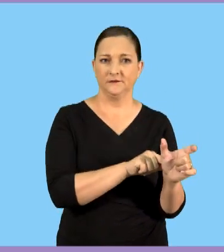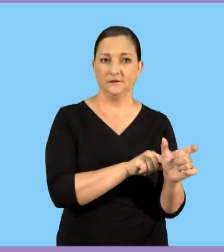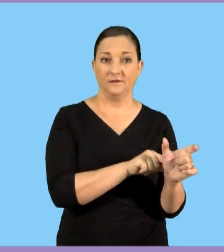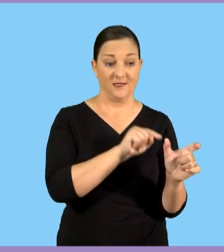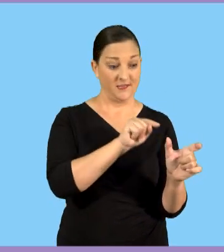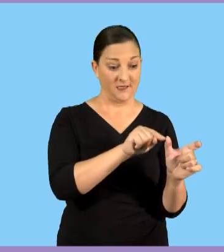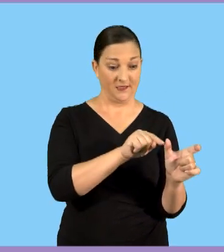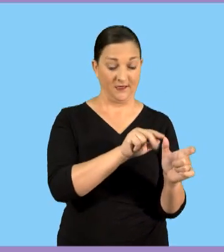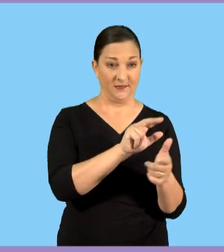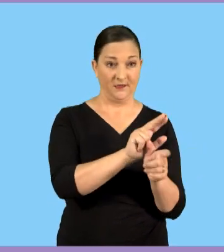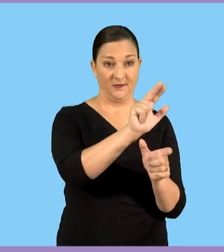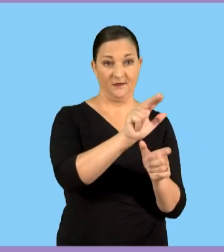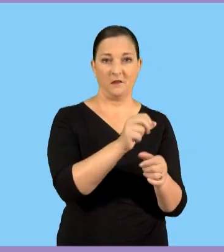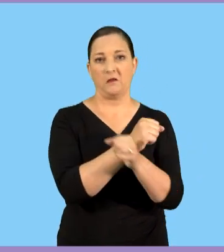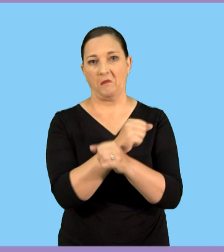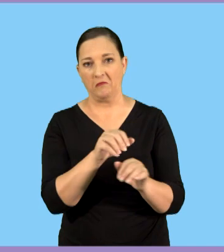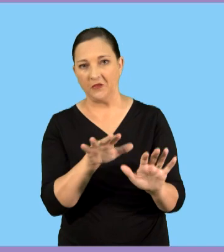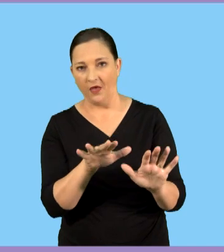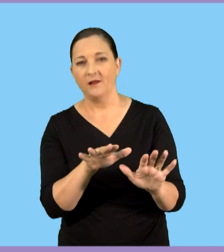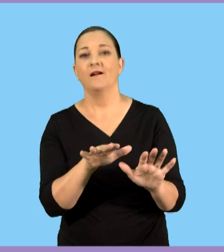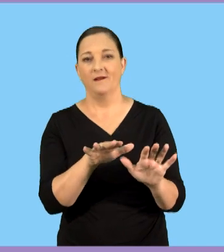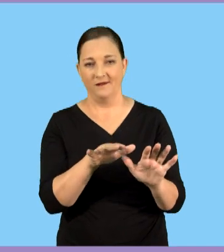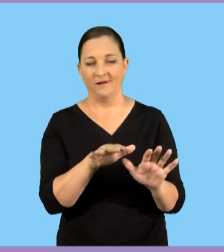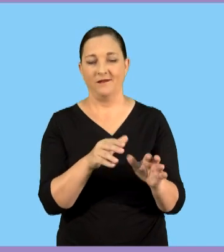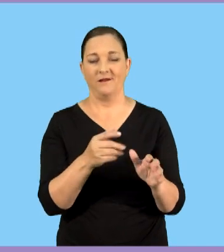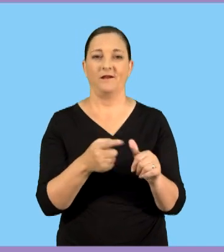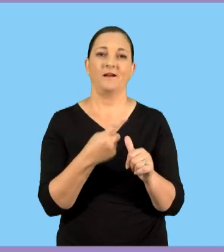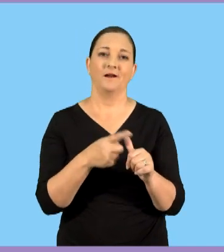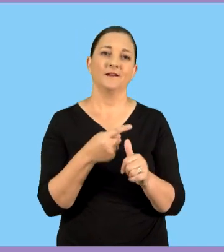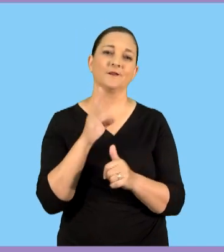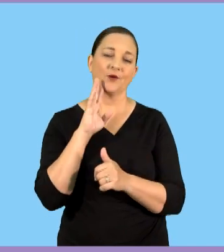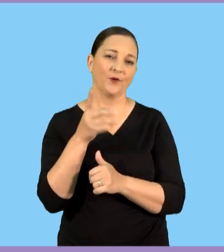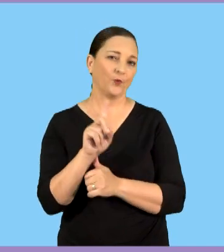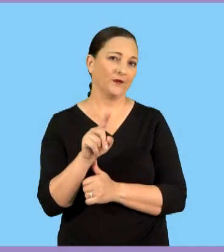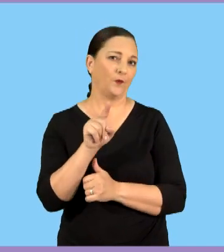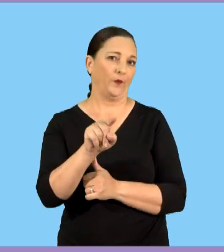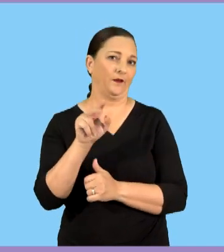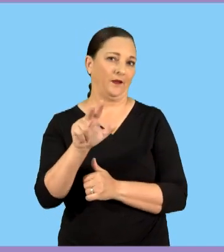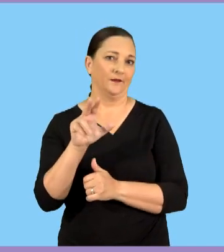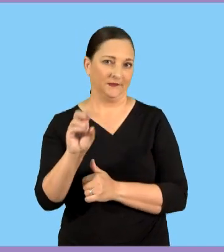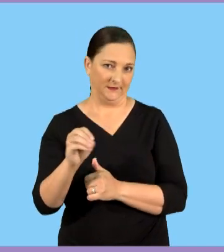18, and when I multiply that with the 10, then the answer is going to be